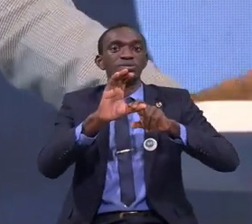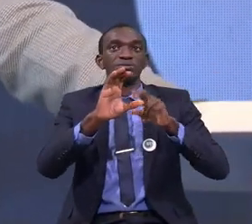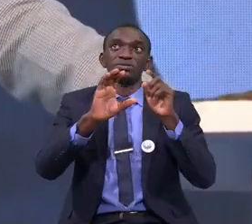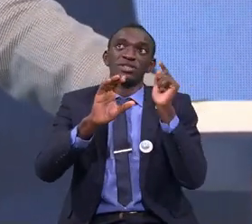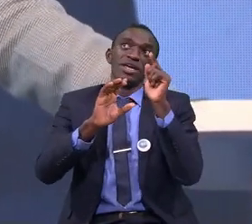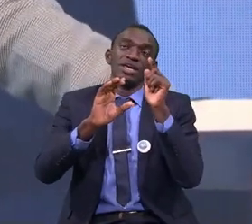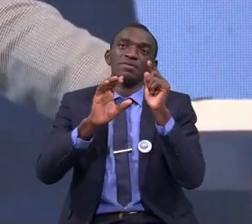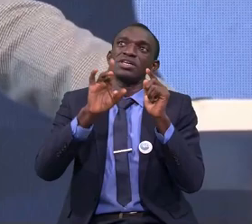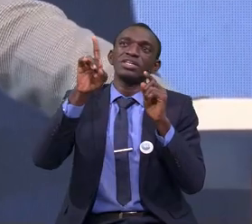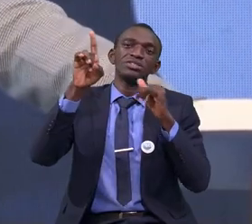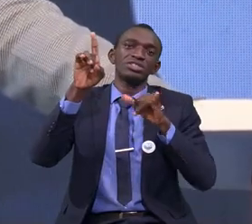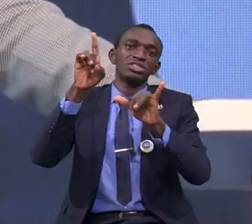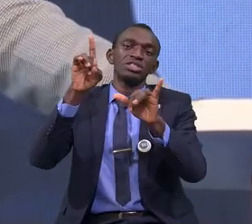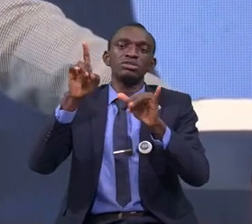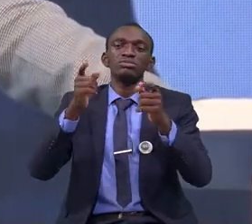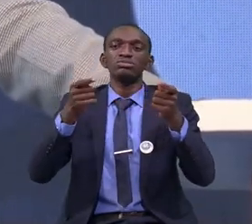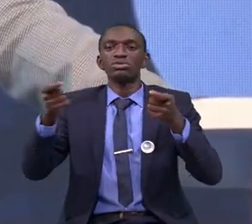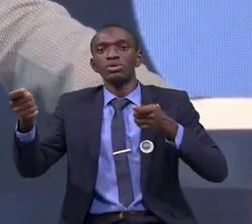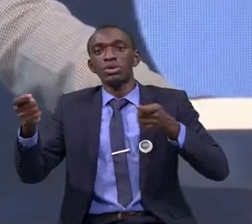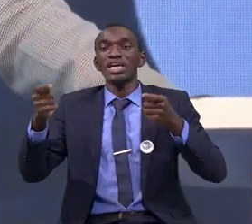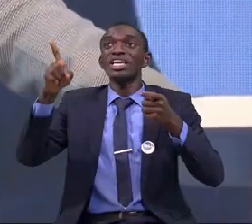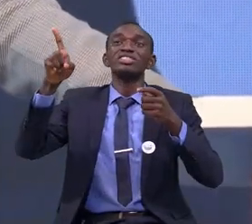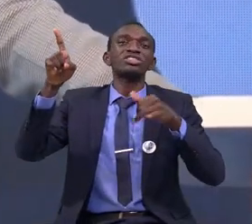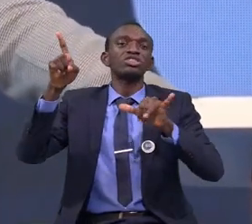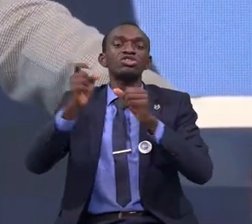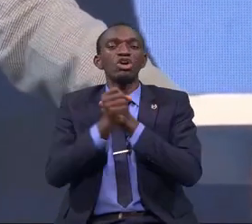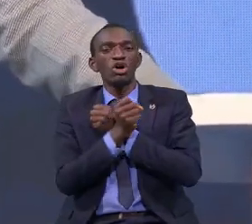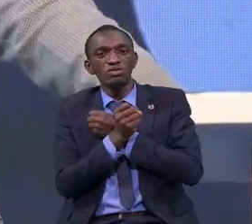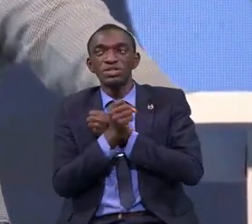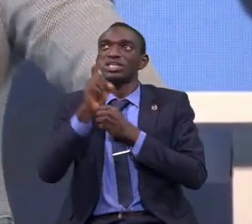he's still holy, he's still loving, he's still